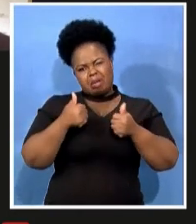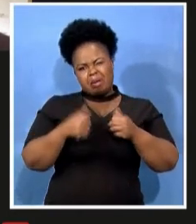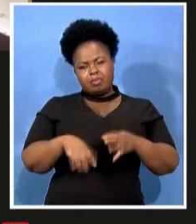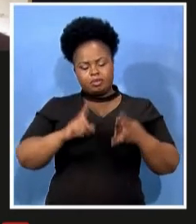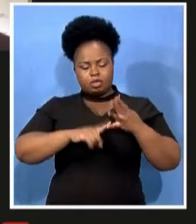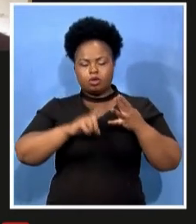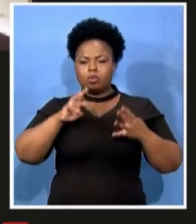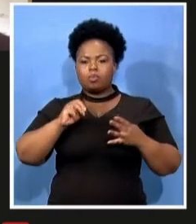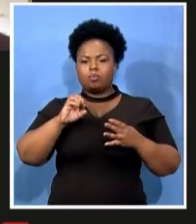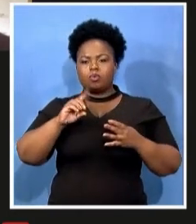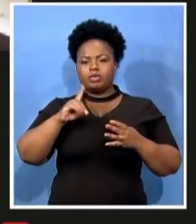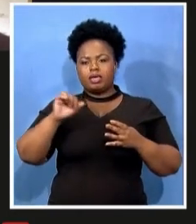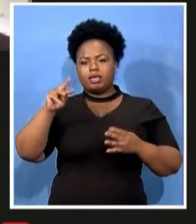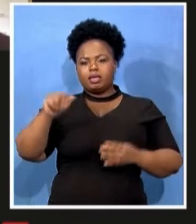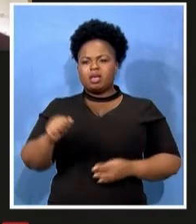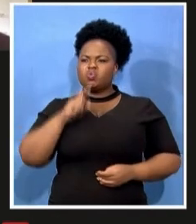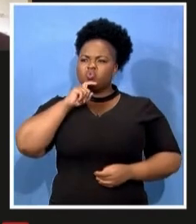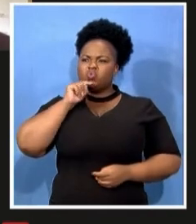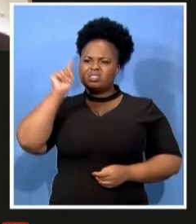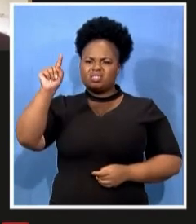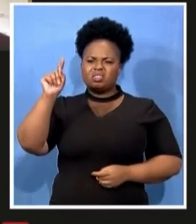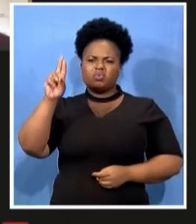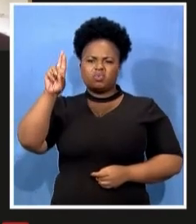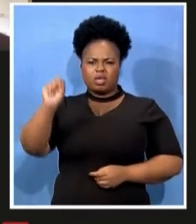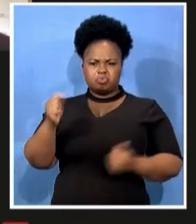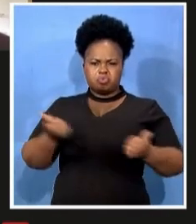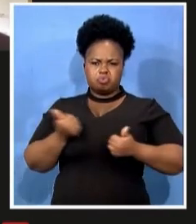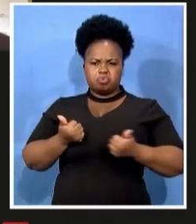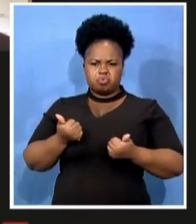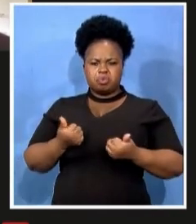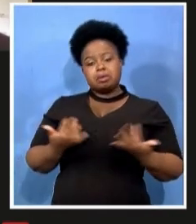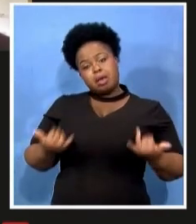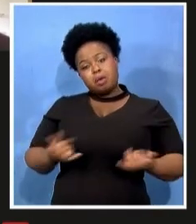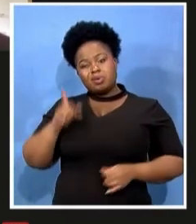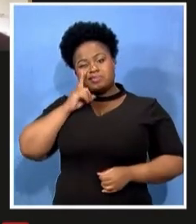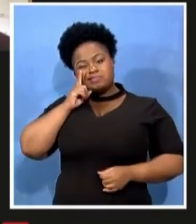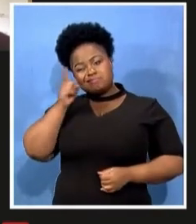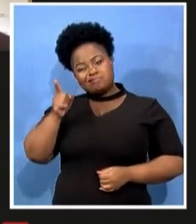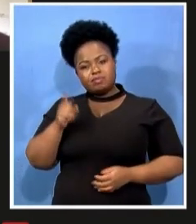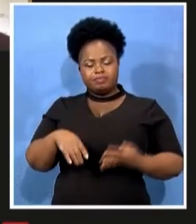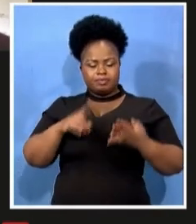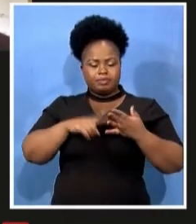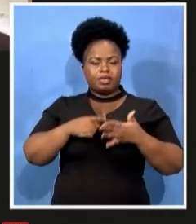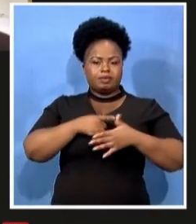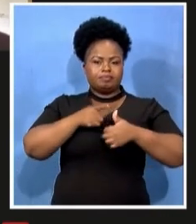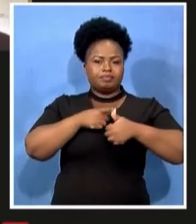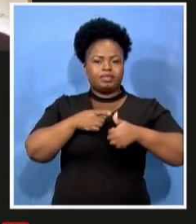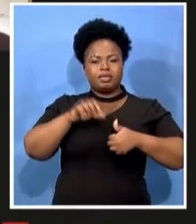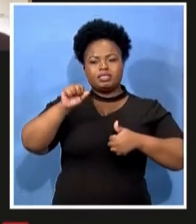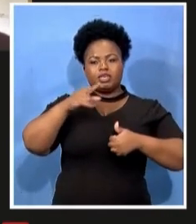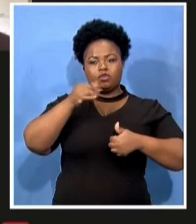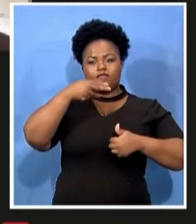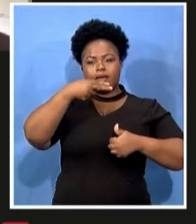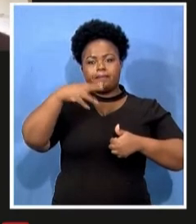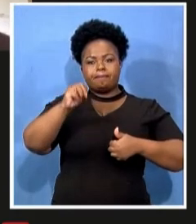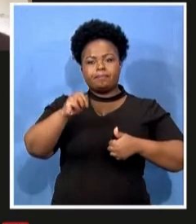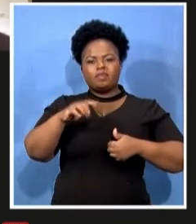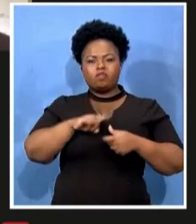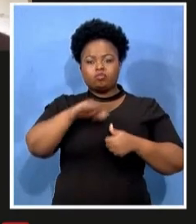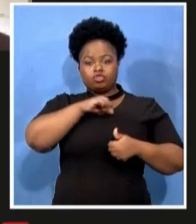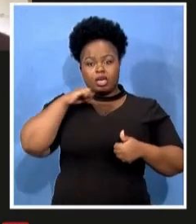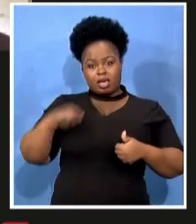the US, which we are looking at. Then there's also Sinopharm in China. And all of these are actually very high